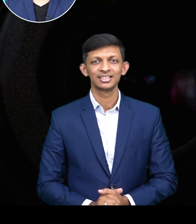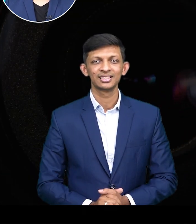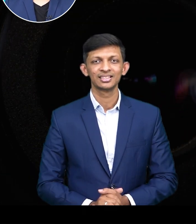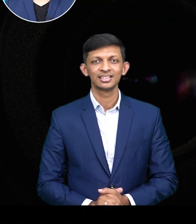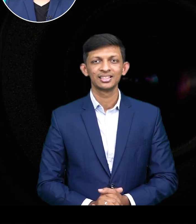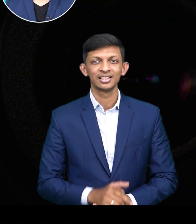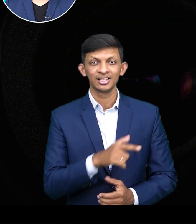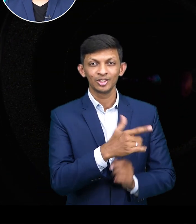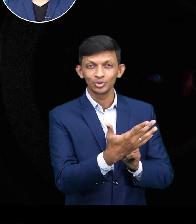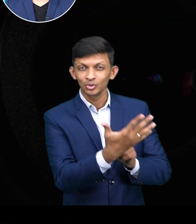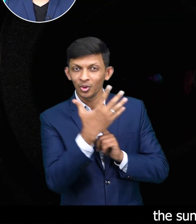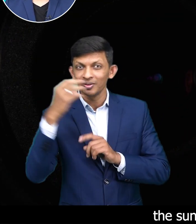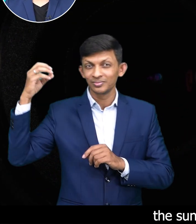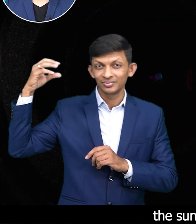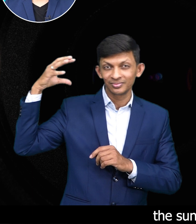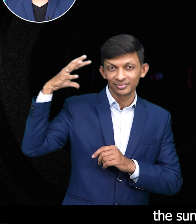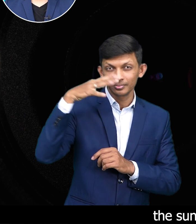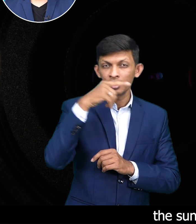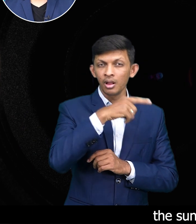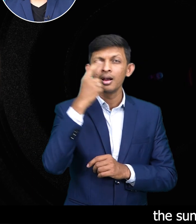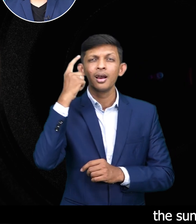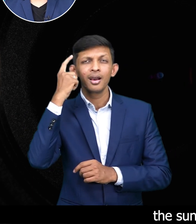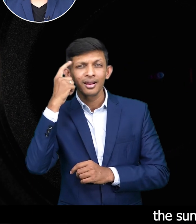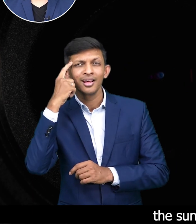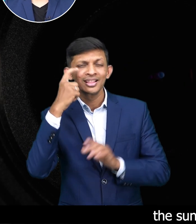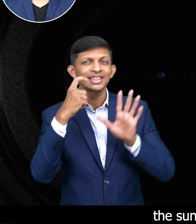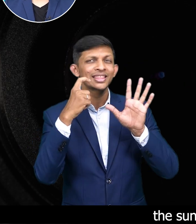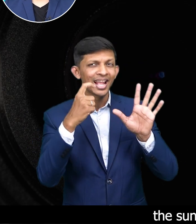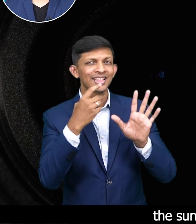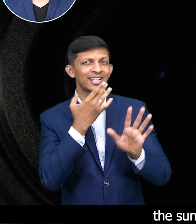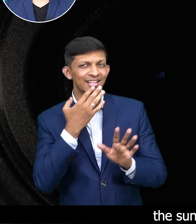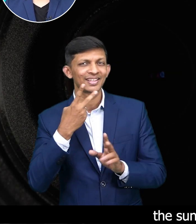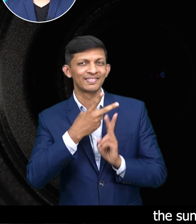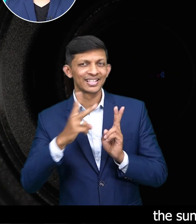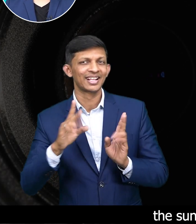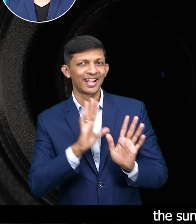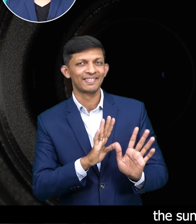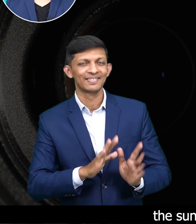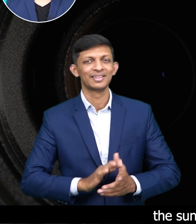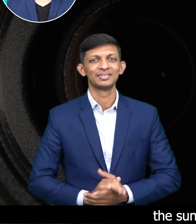This shows that the sunlight consists of 7 colors.